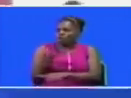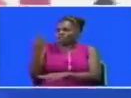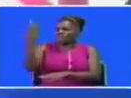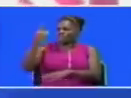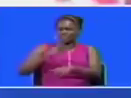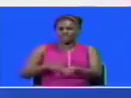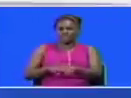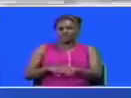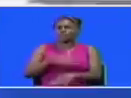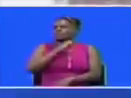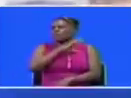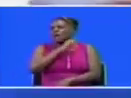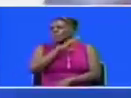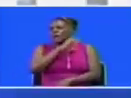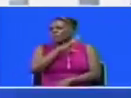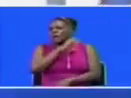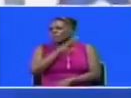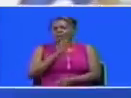it, the noise and pollution.